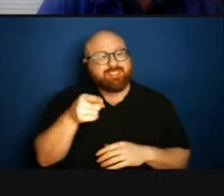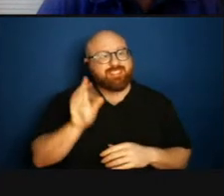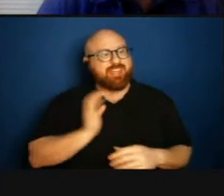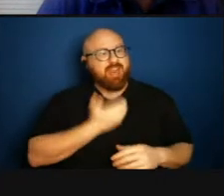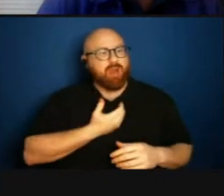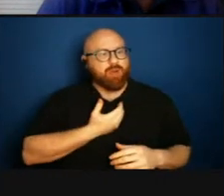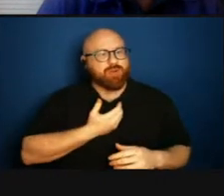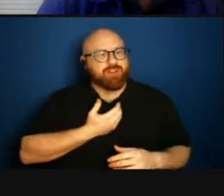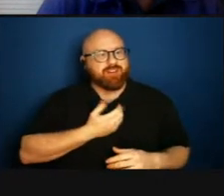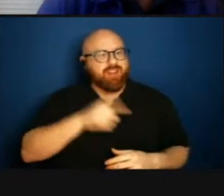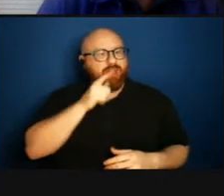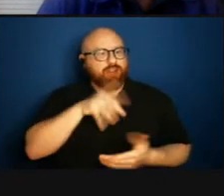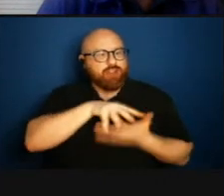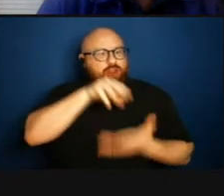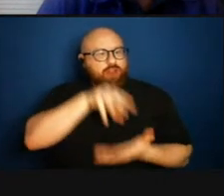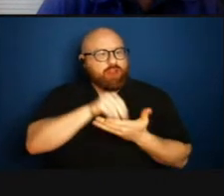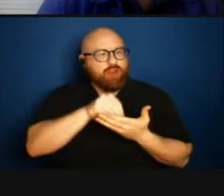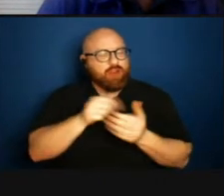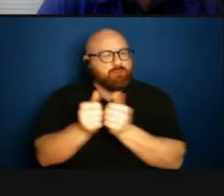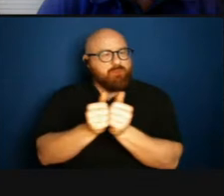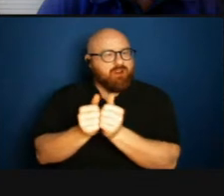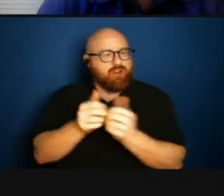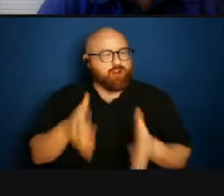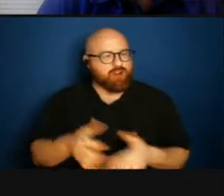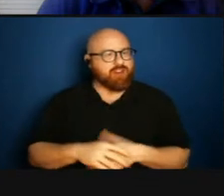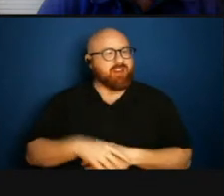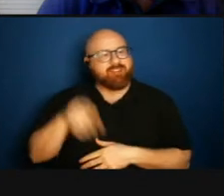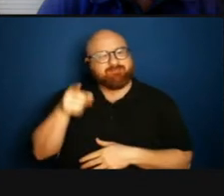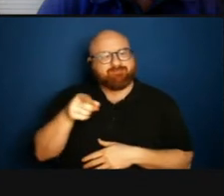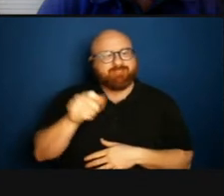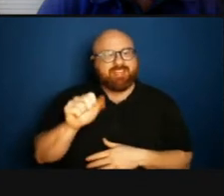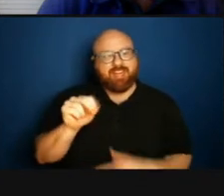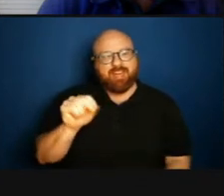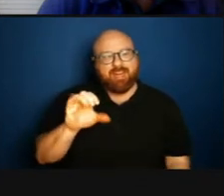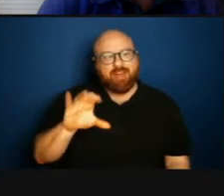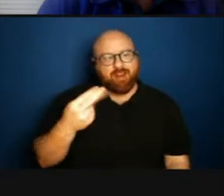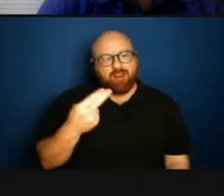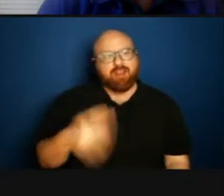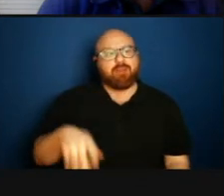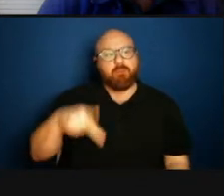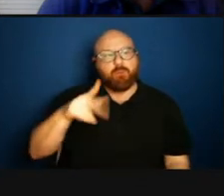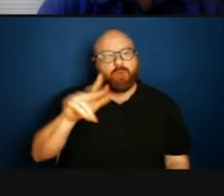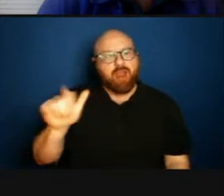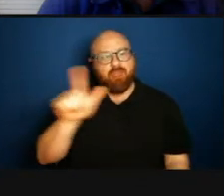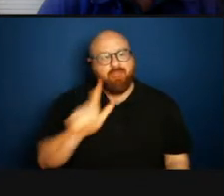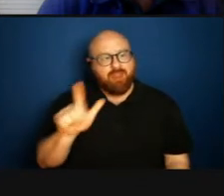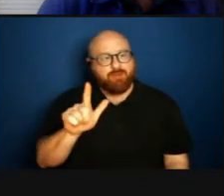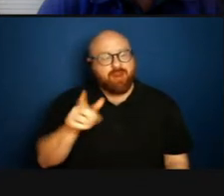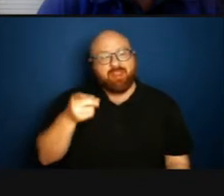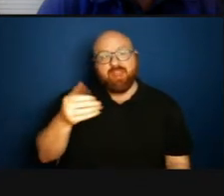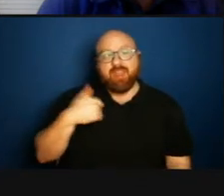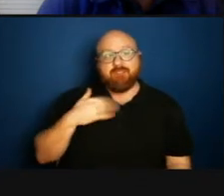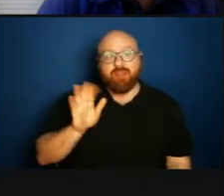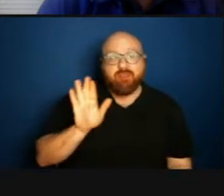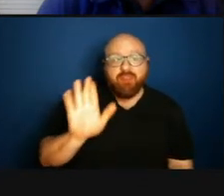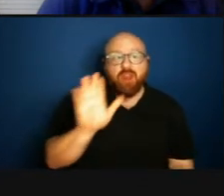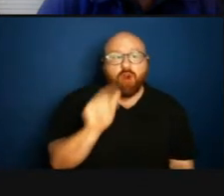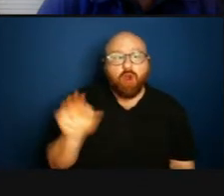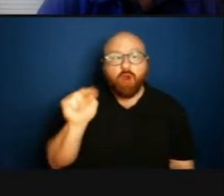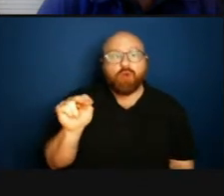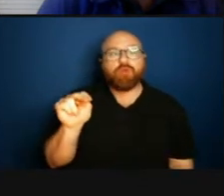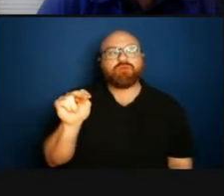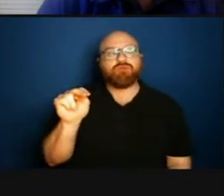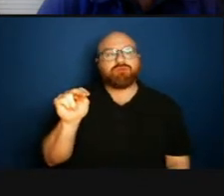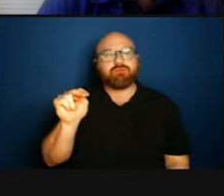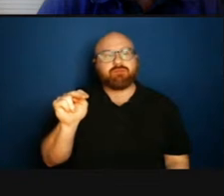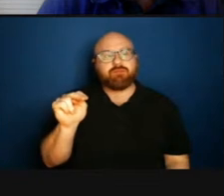the Enoch Pratt Free Library, and they have their own mosaic piece. in 1886, it was the first